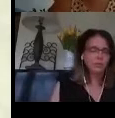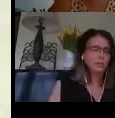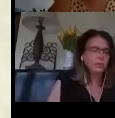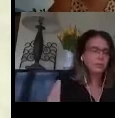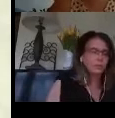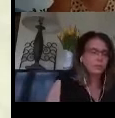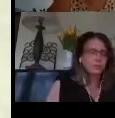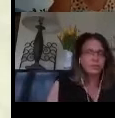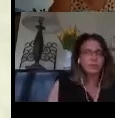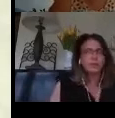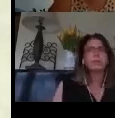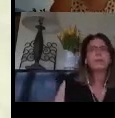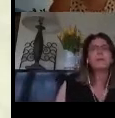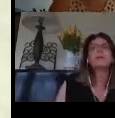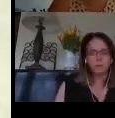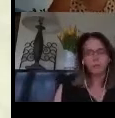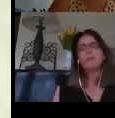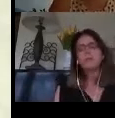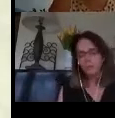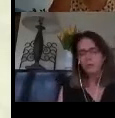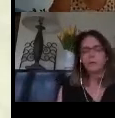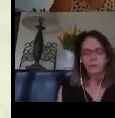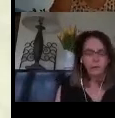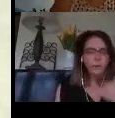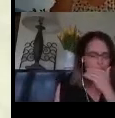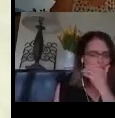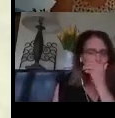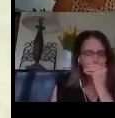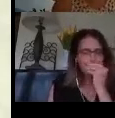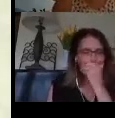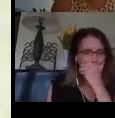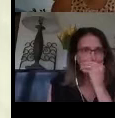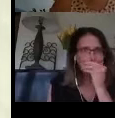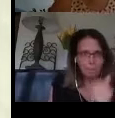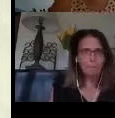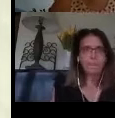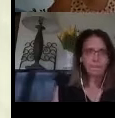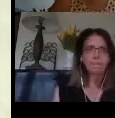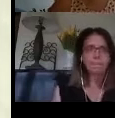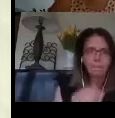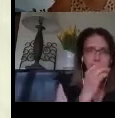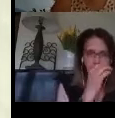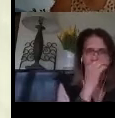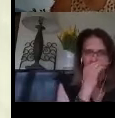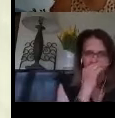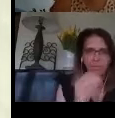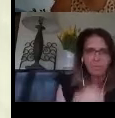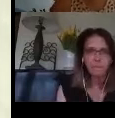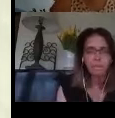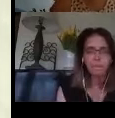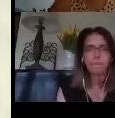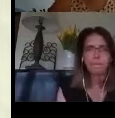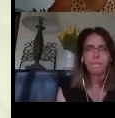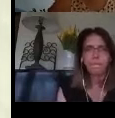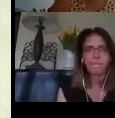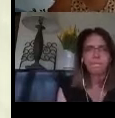that they see already using it who are pedestrians. So just making sure that they're rolled into the equation because they